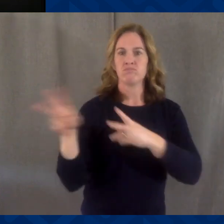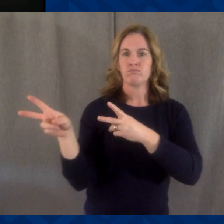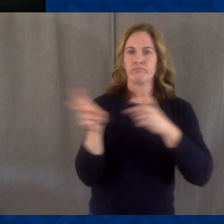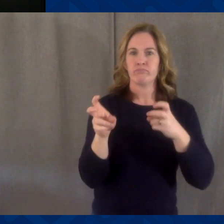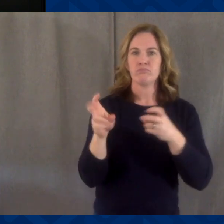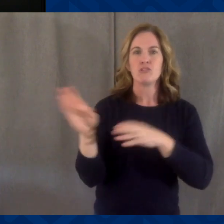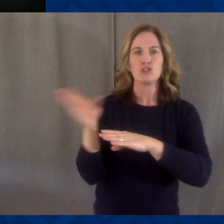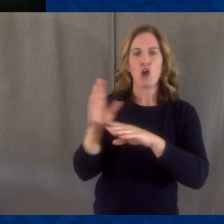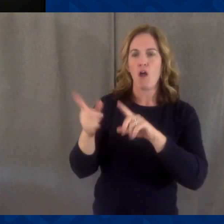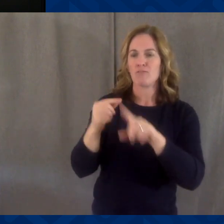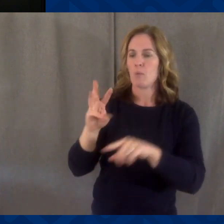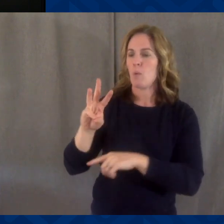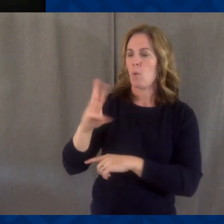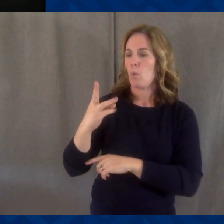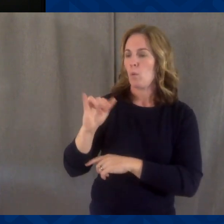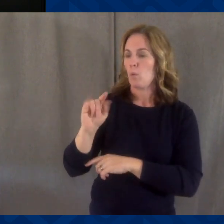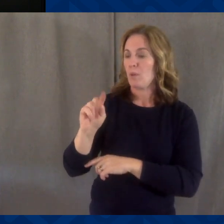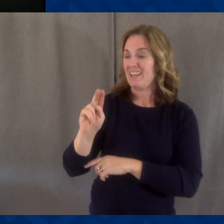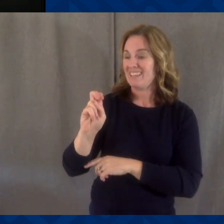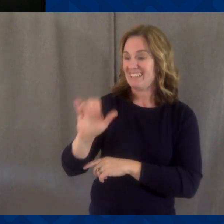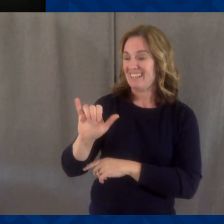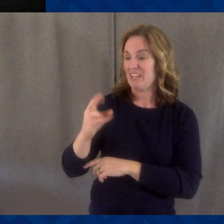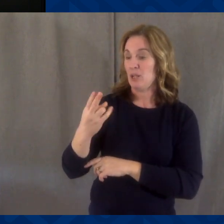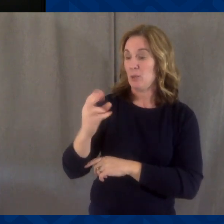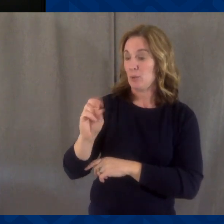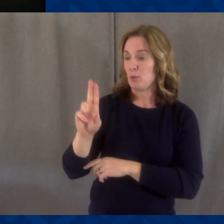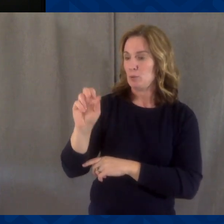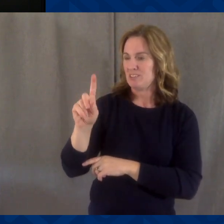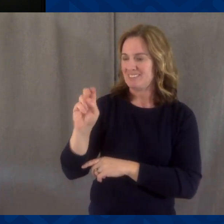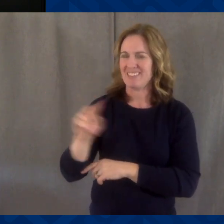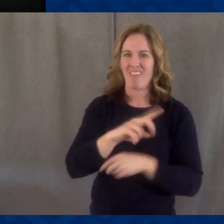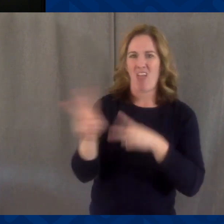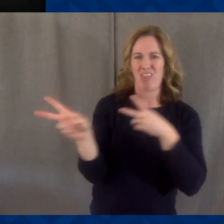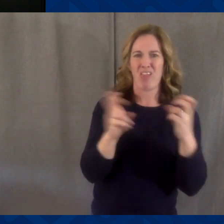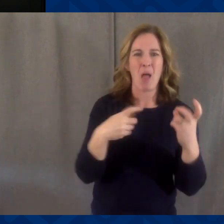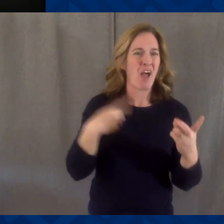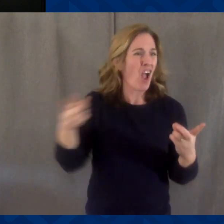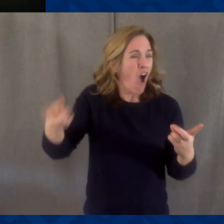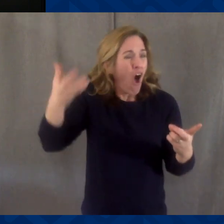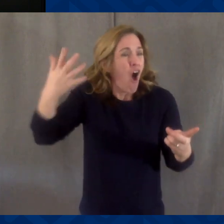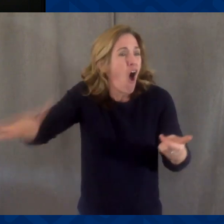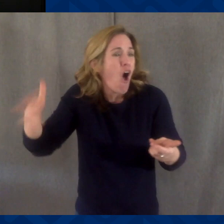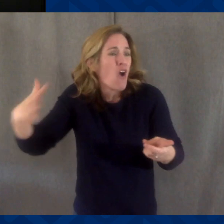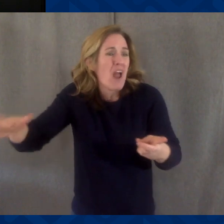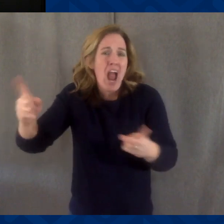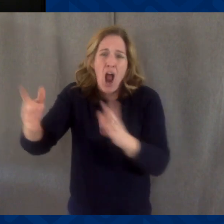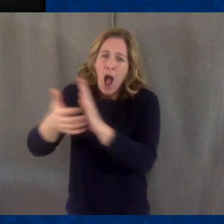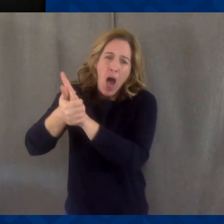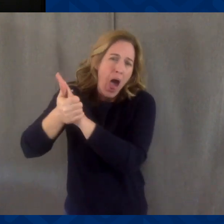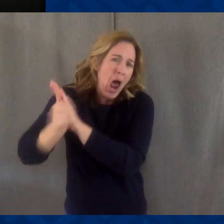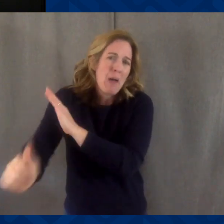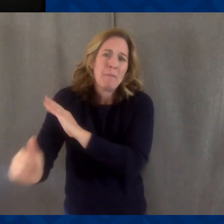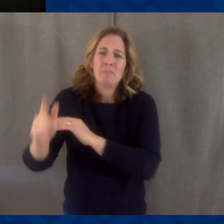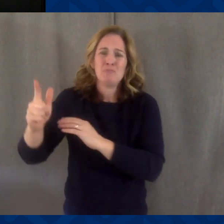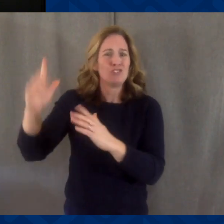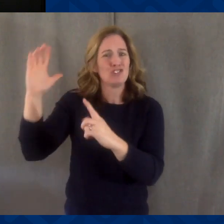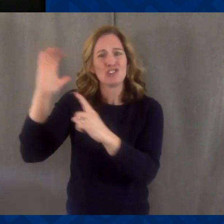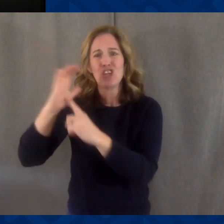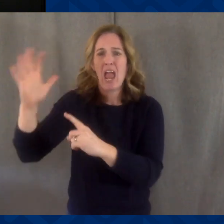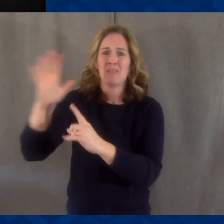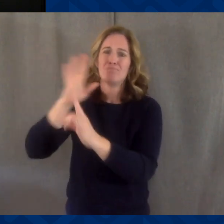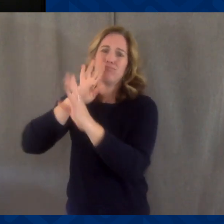sing something else. The song has already been sung. What are you going to be able to sing or contribute to this song that Whitney hasn't already outsung you